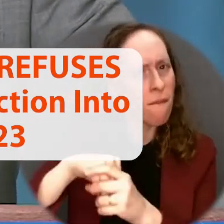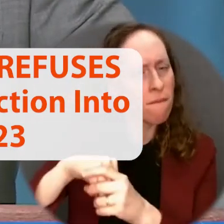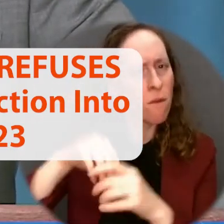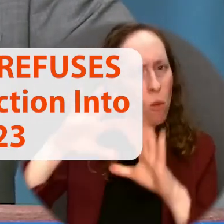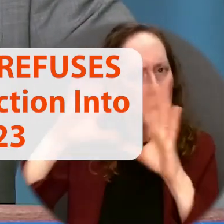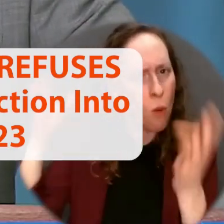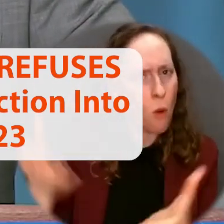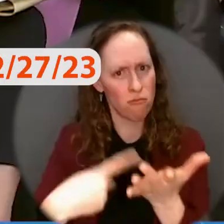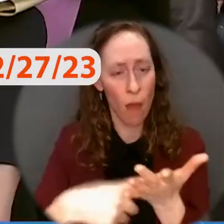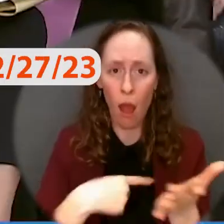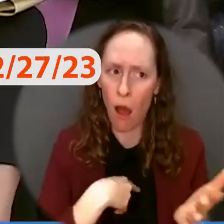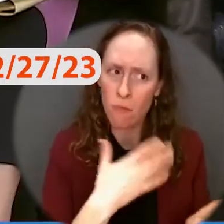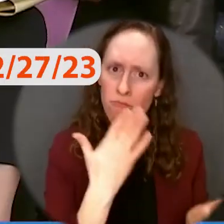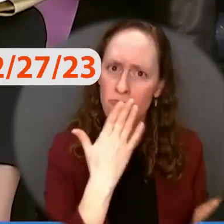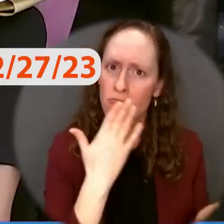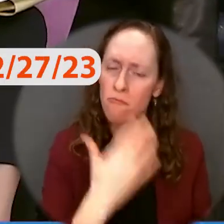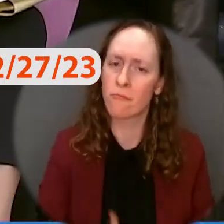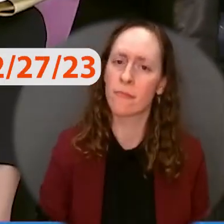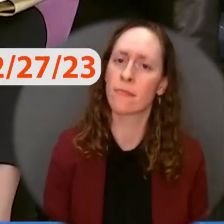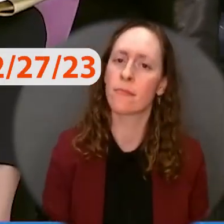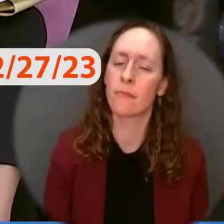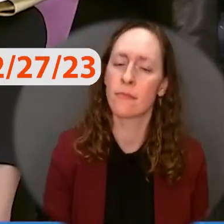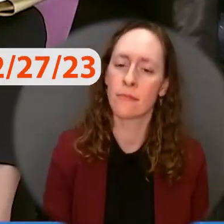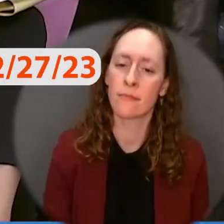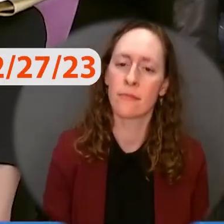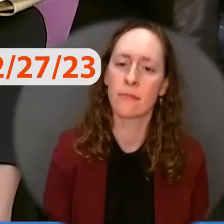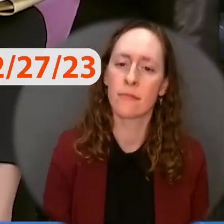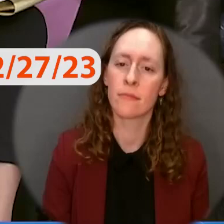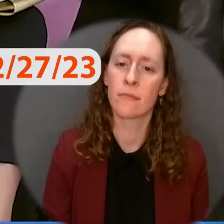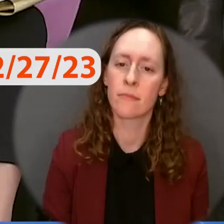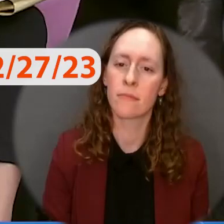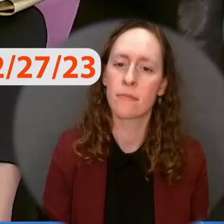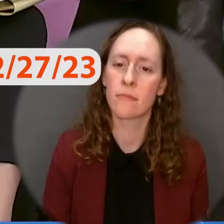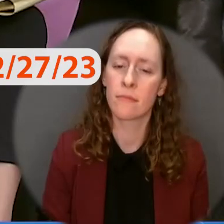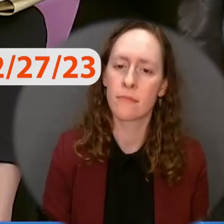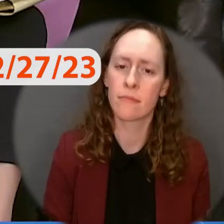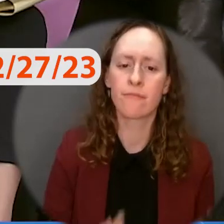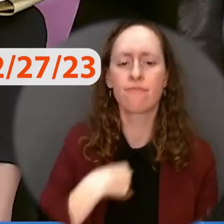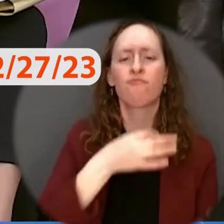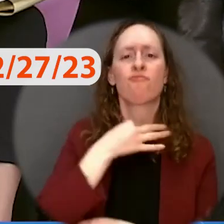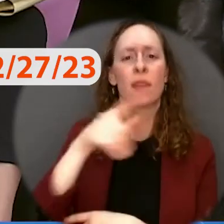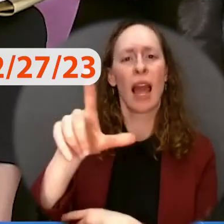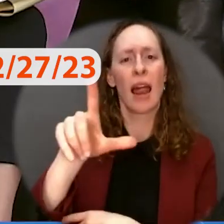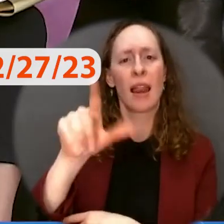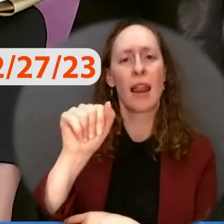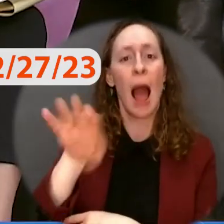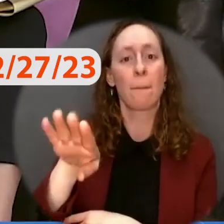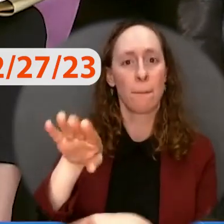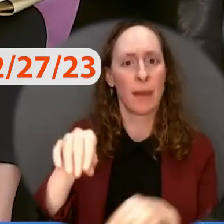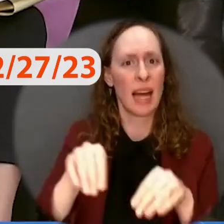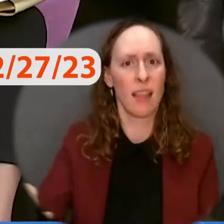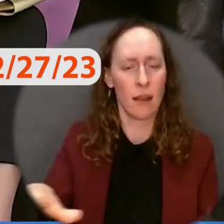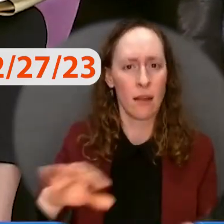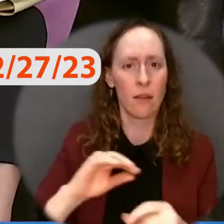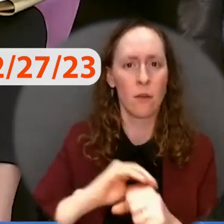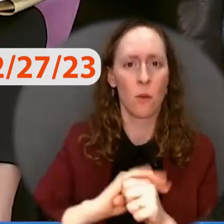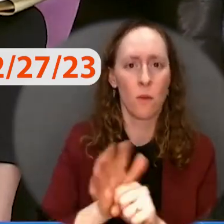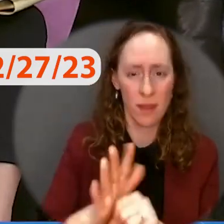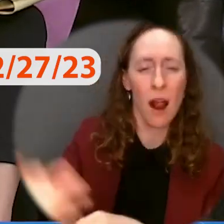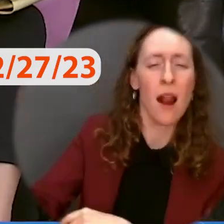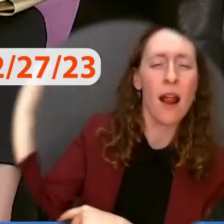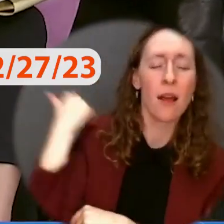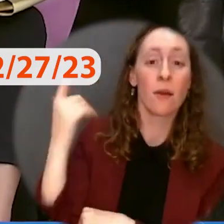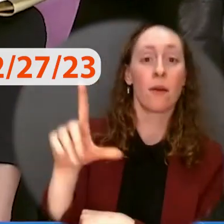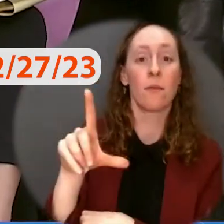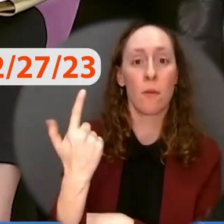but it's a whole-of-government effort. October 2021, it was also the case that there was no consensus from the intelligence community,